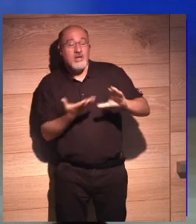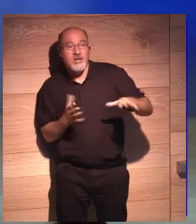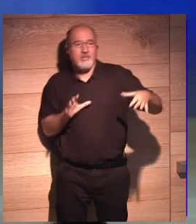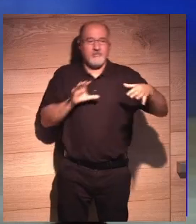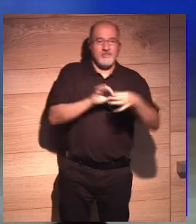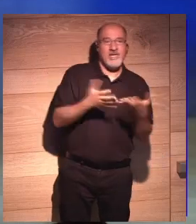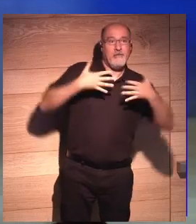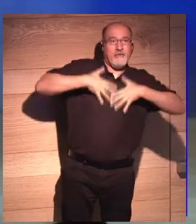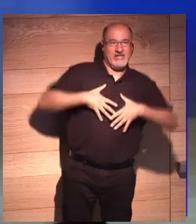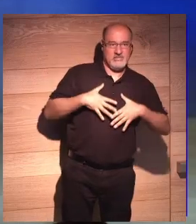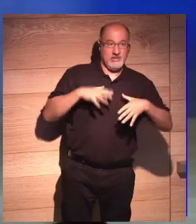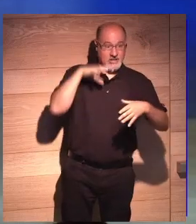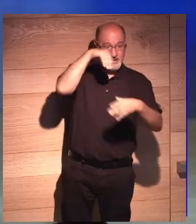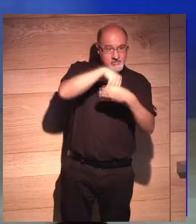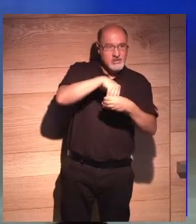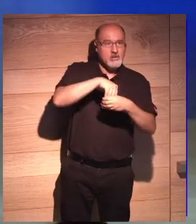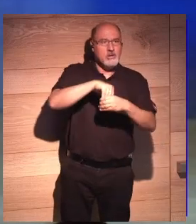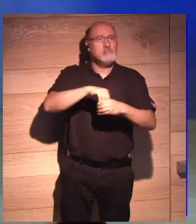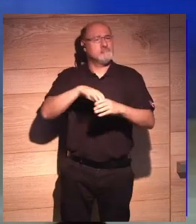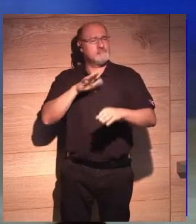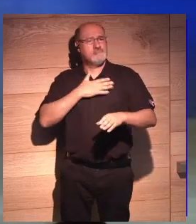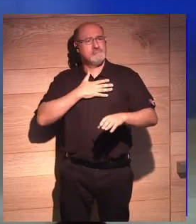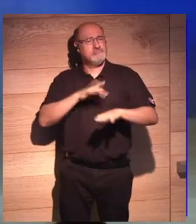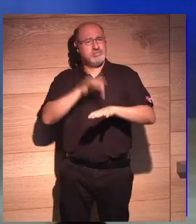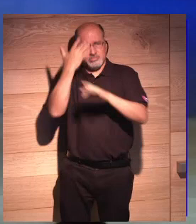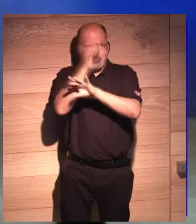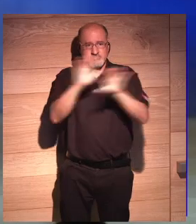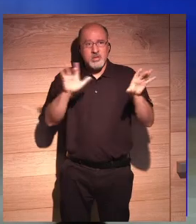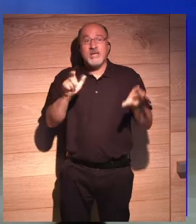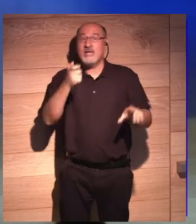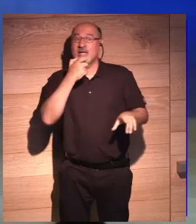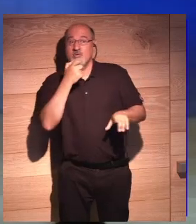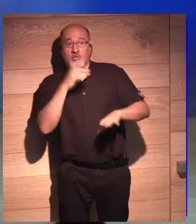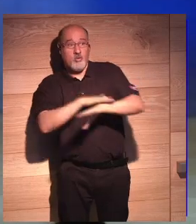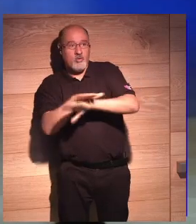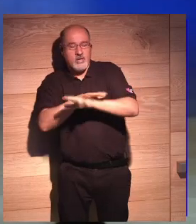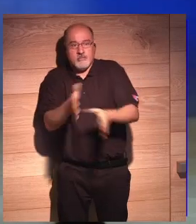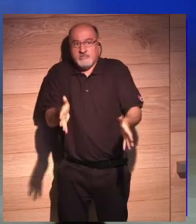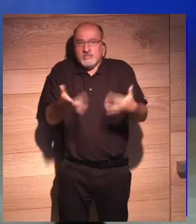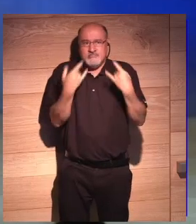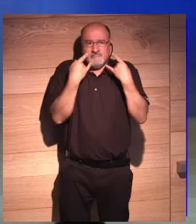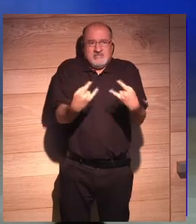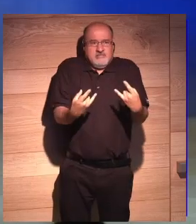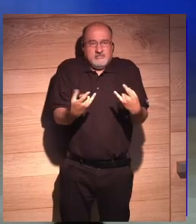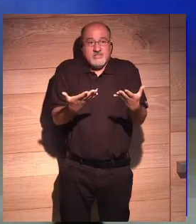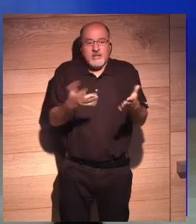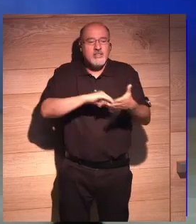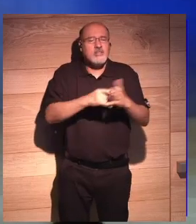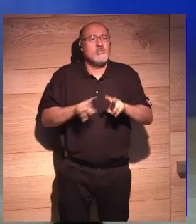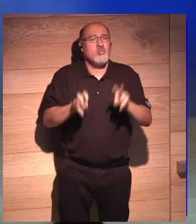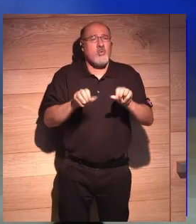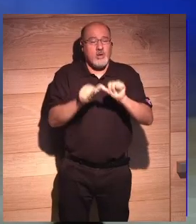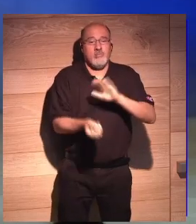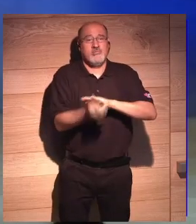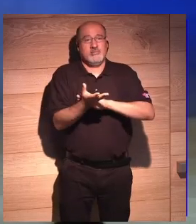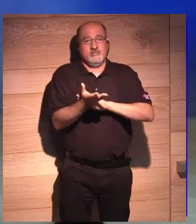and excited by the possibility of using our skills in IP development and narrative to drive forward immersive tech in both